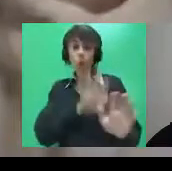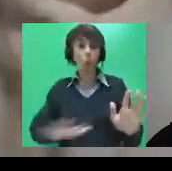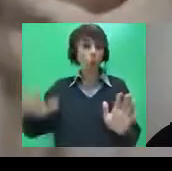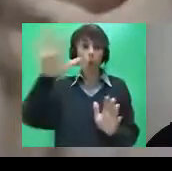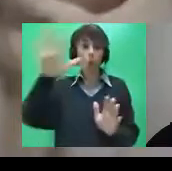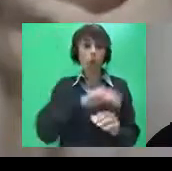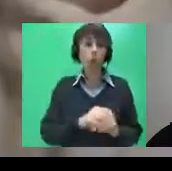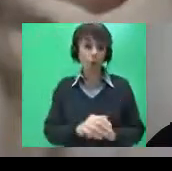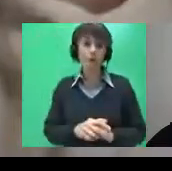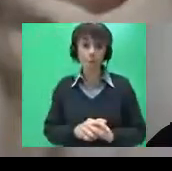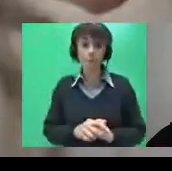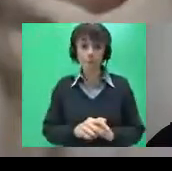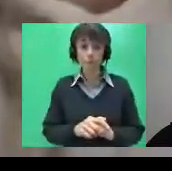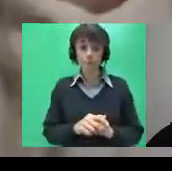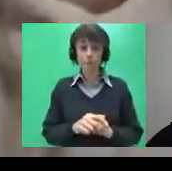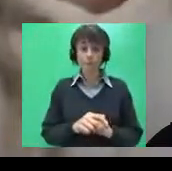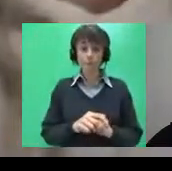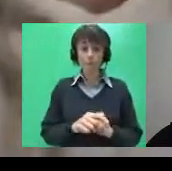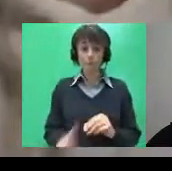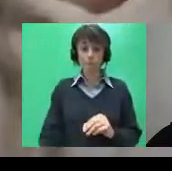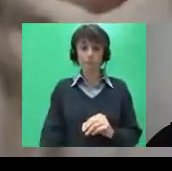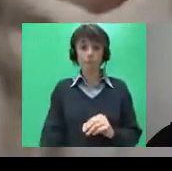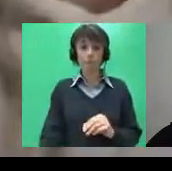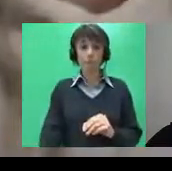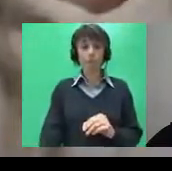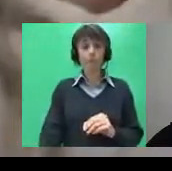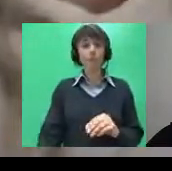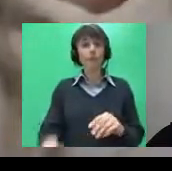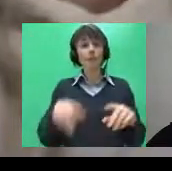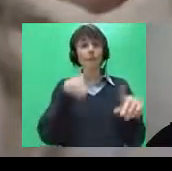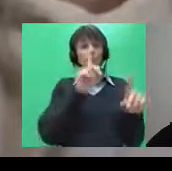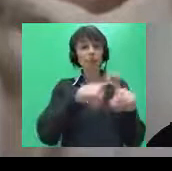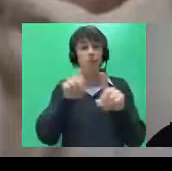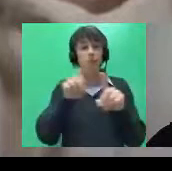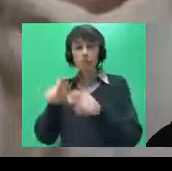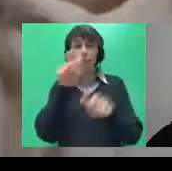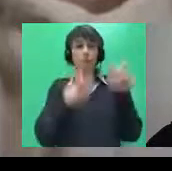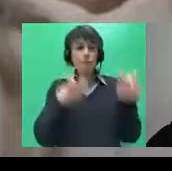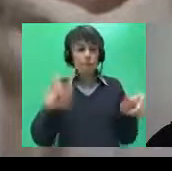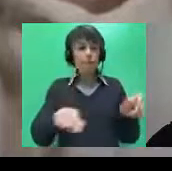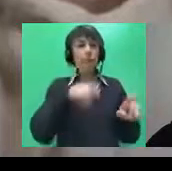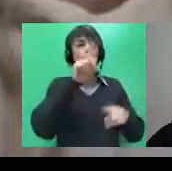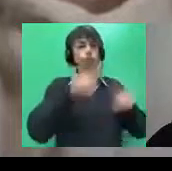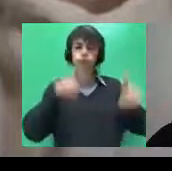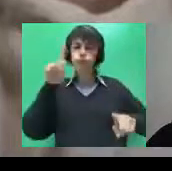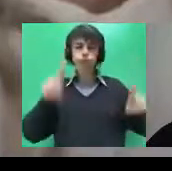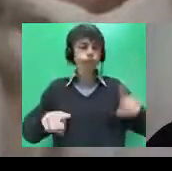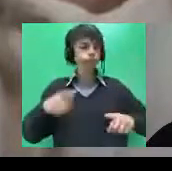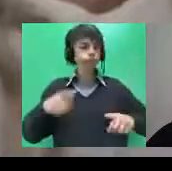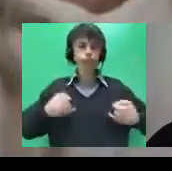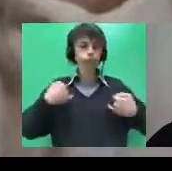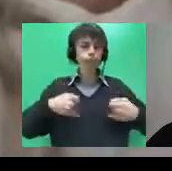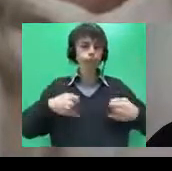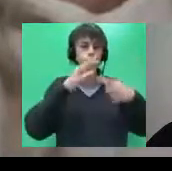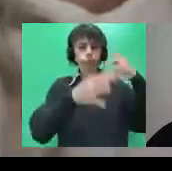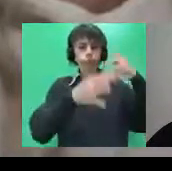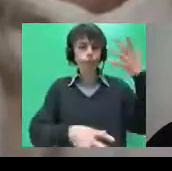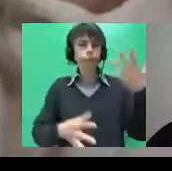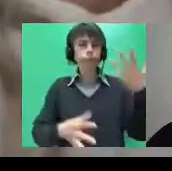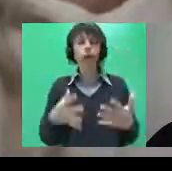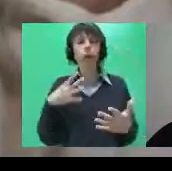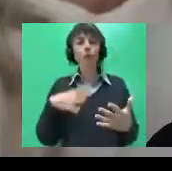So even though we had featured several people with a variety of conditions in the original campaign, we did need to look at recruiting some